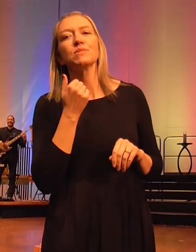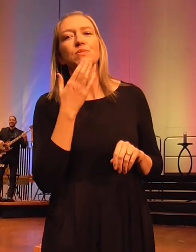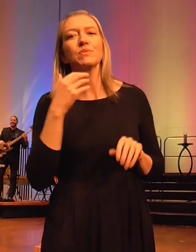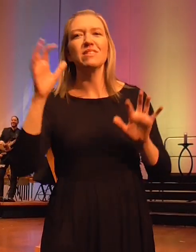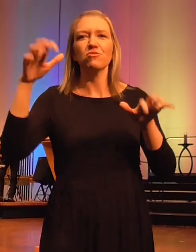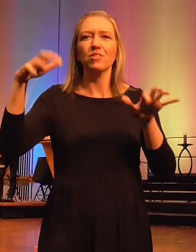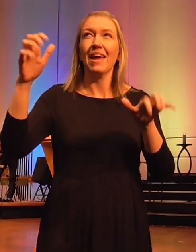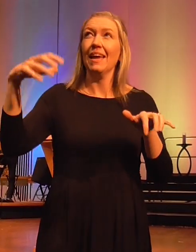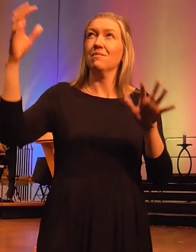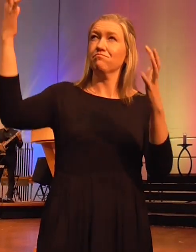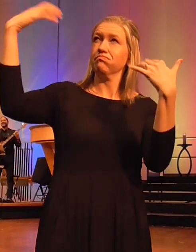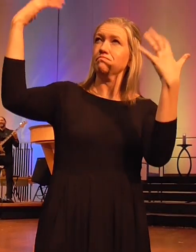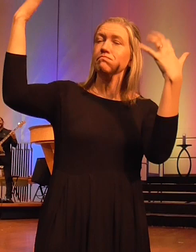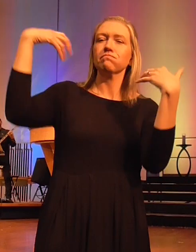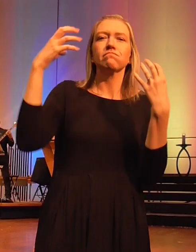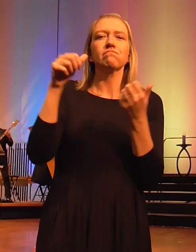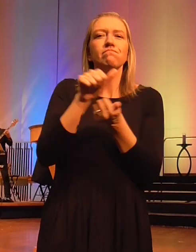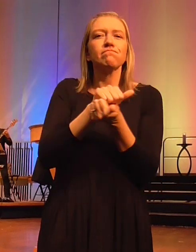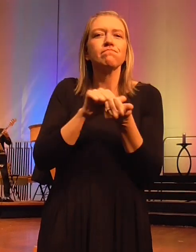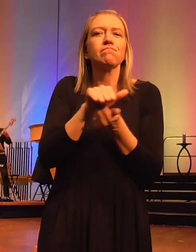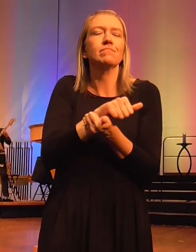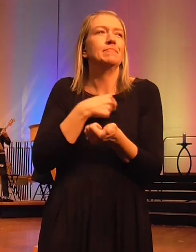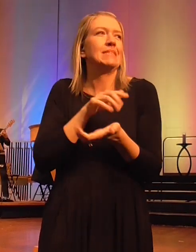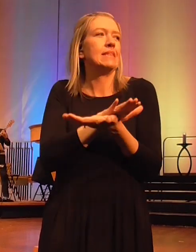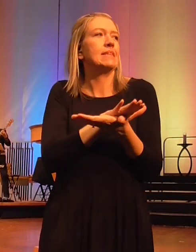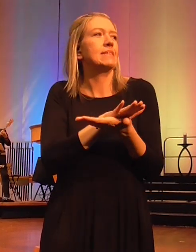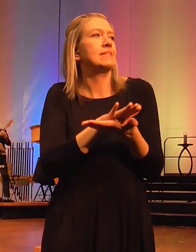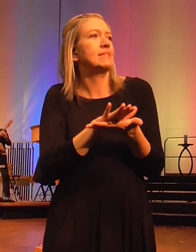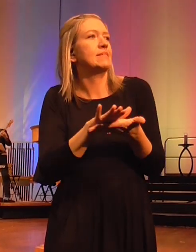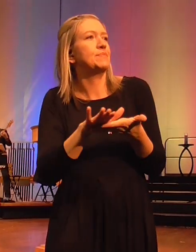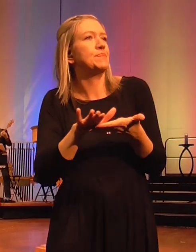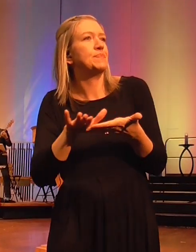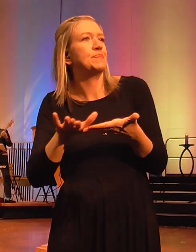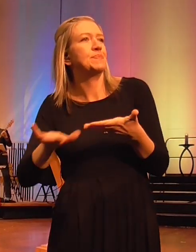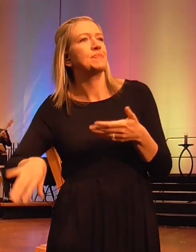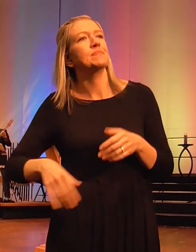Sweet rain that washes me clean.